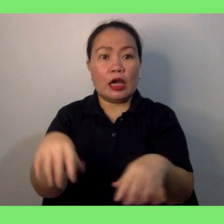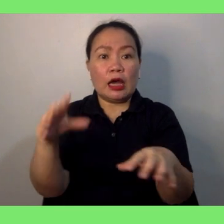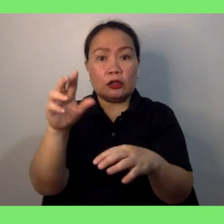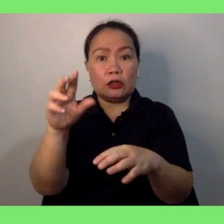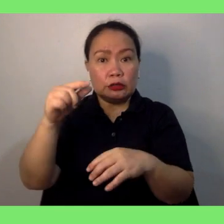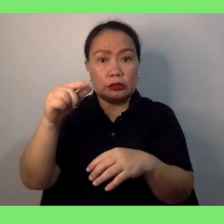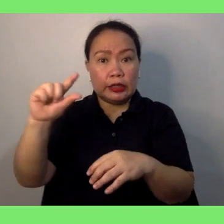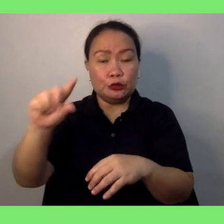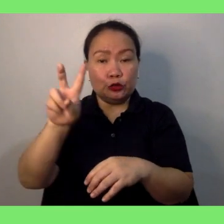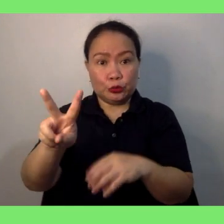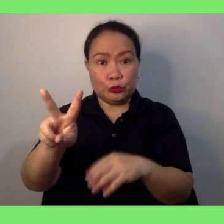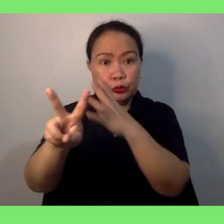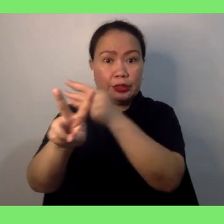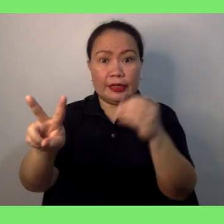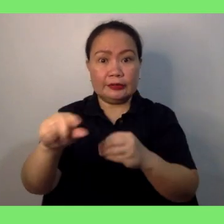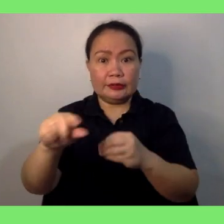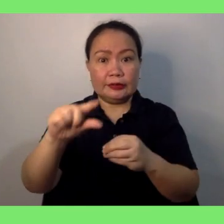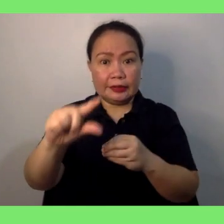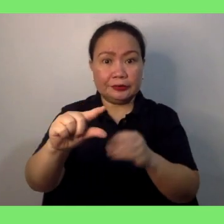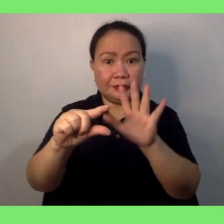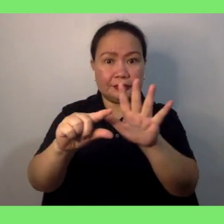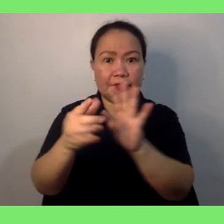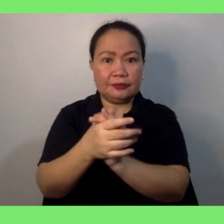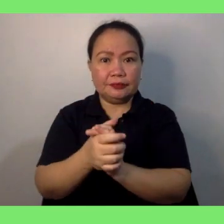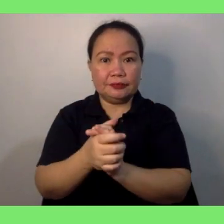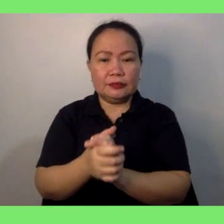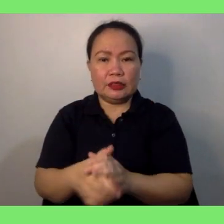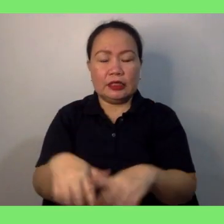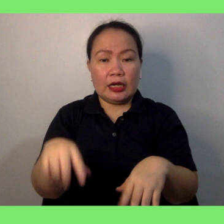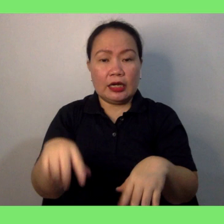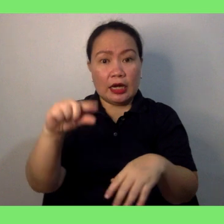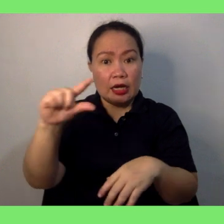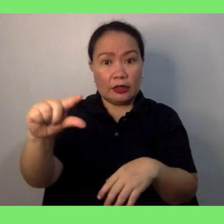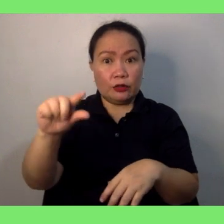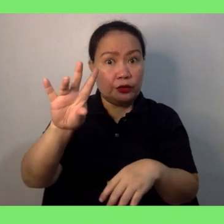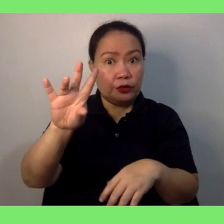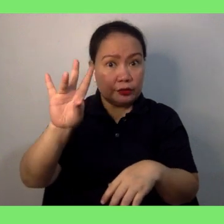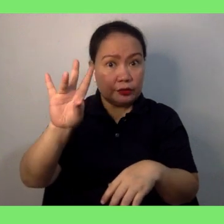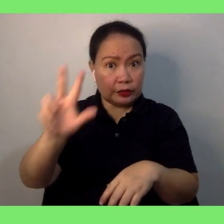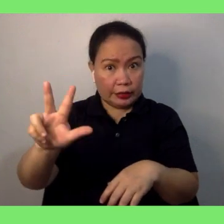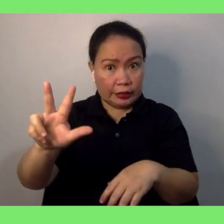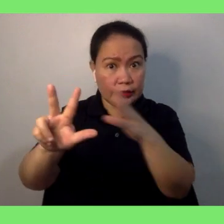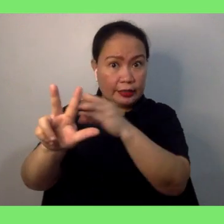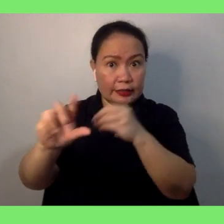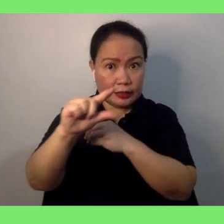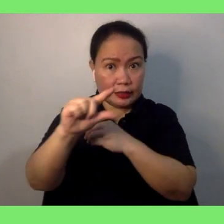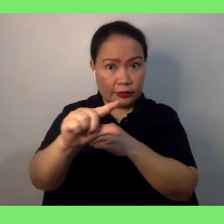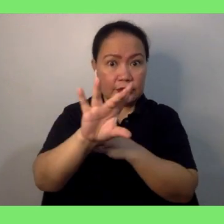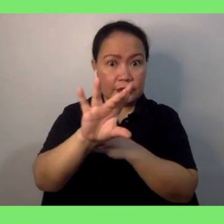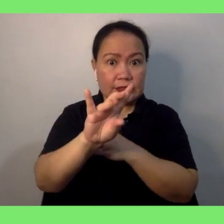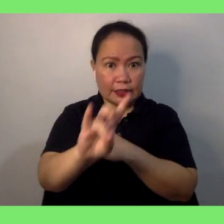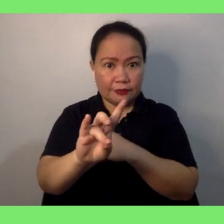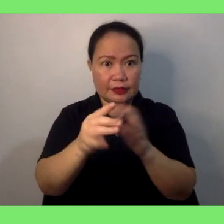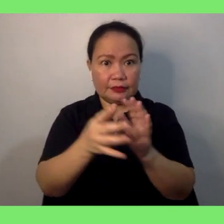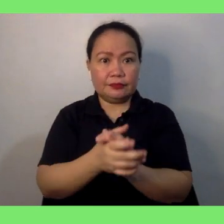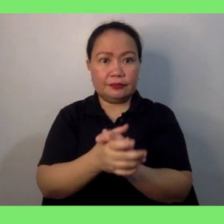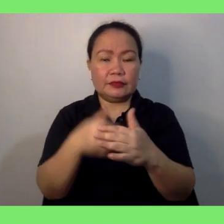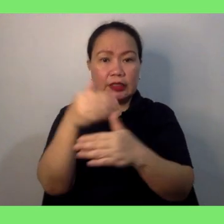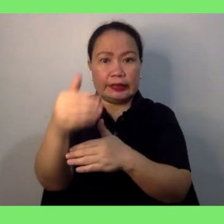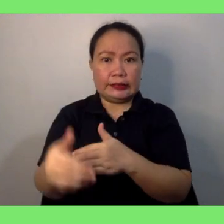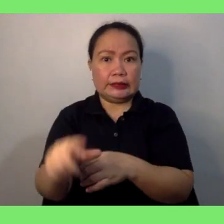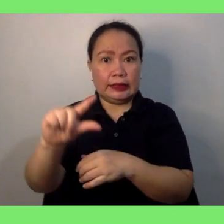5. Okay? And then, we have 3, 7, interior, exterior. Next,